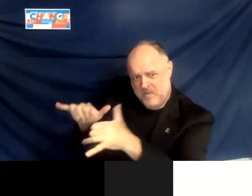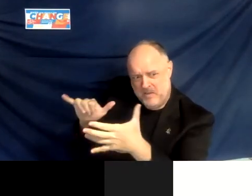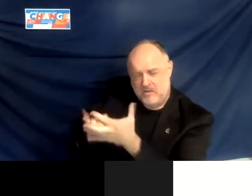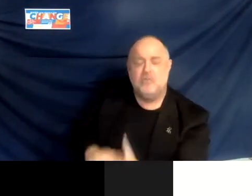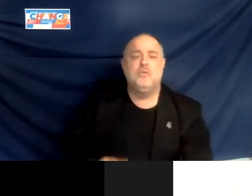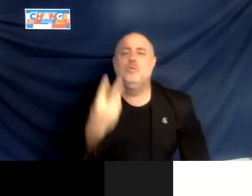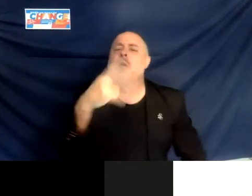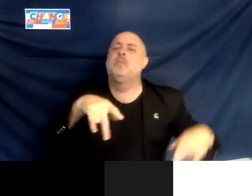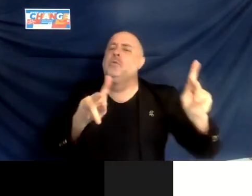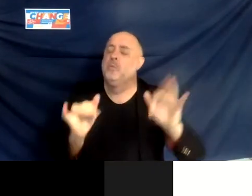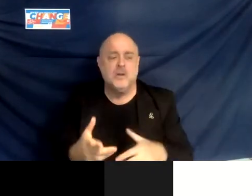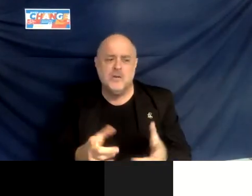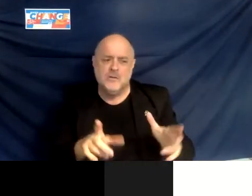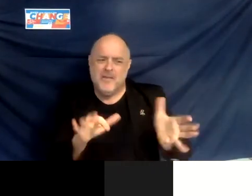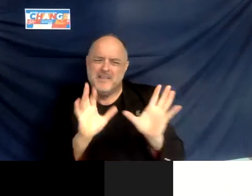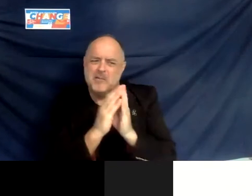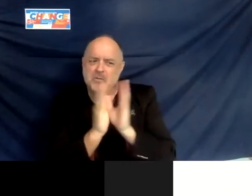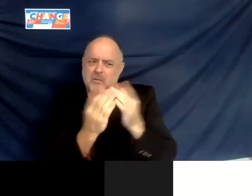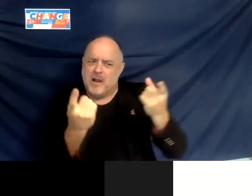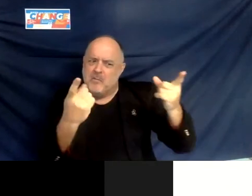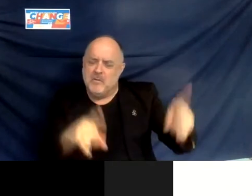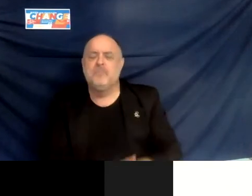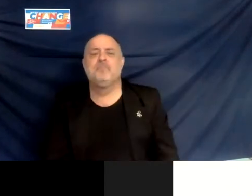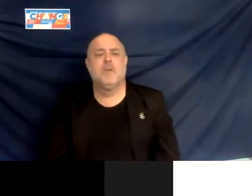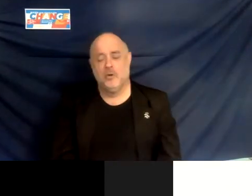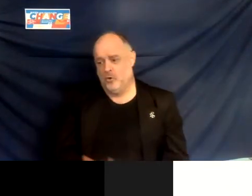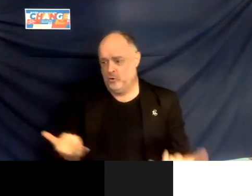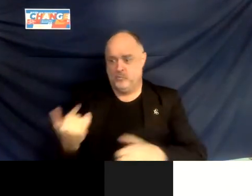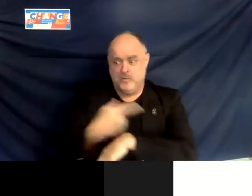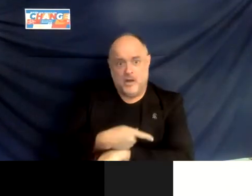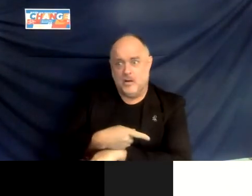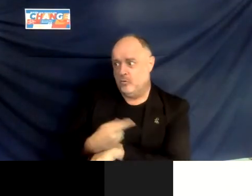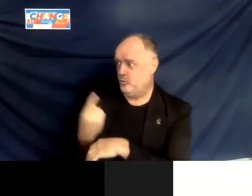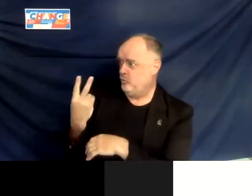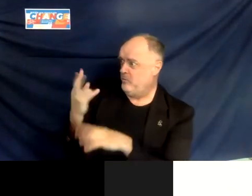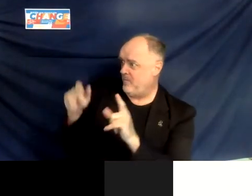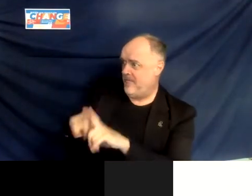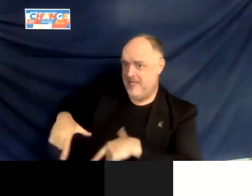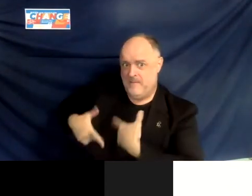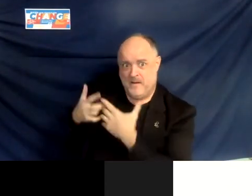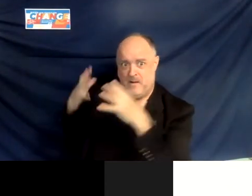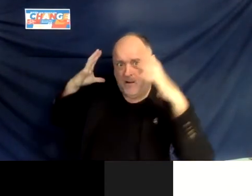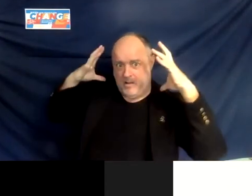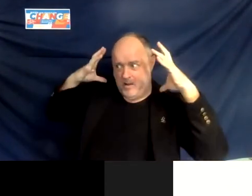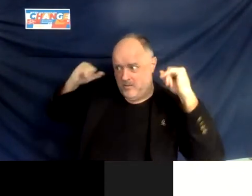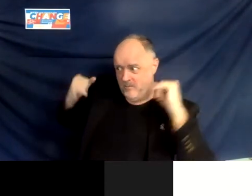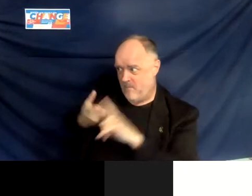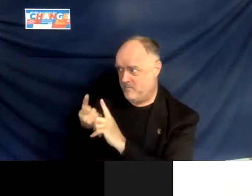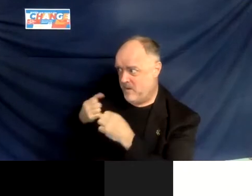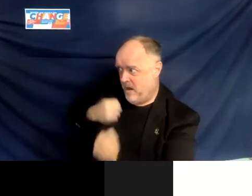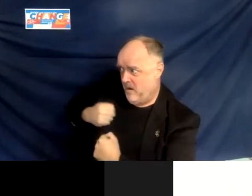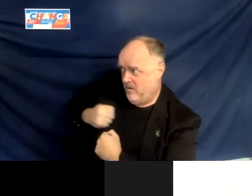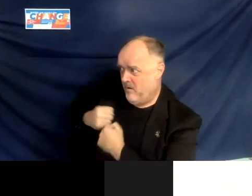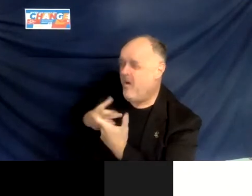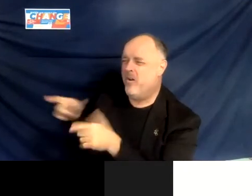is today. So we'll be getting the perspectives of two North Americans living in the Netherlands, and then we'll inspire and help dispel the myth that the